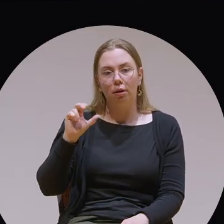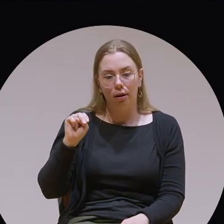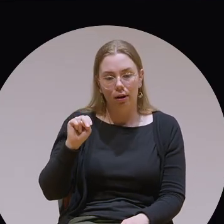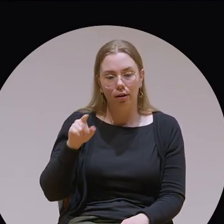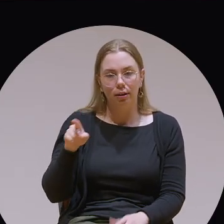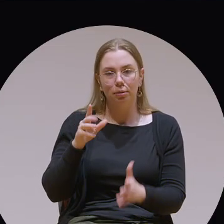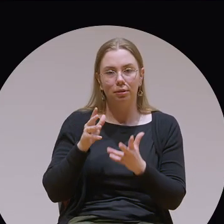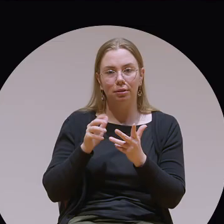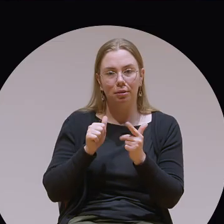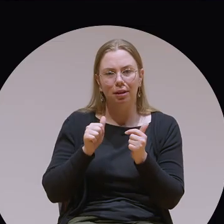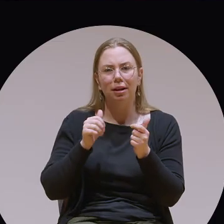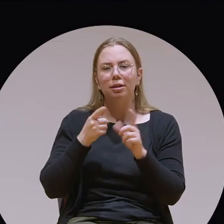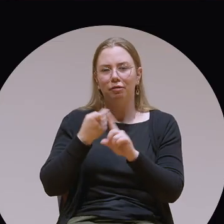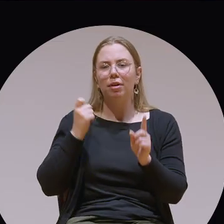Proust.